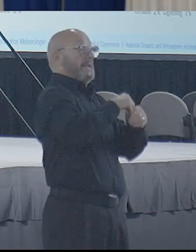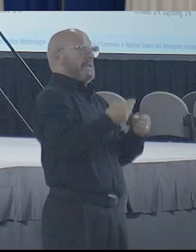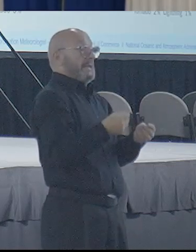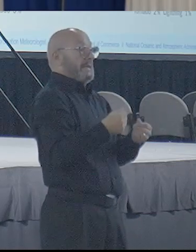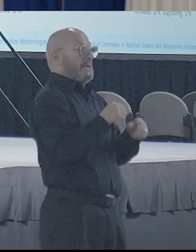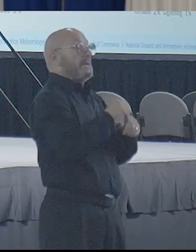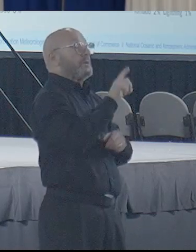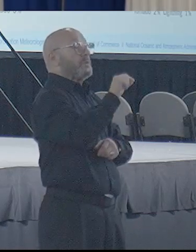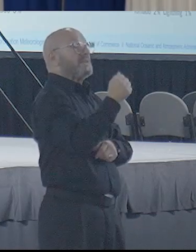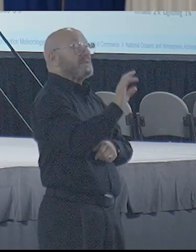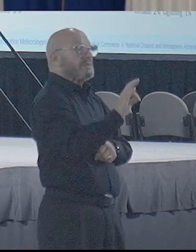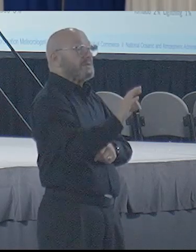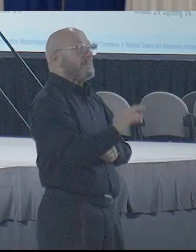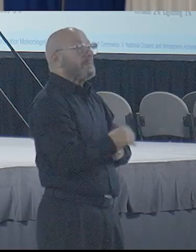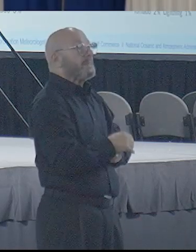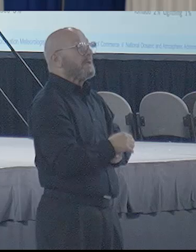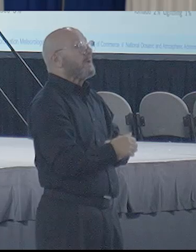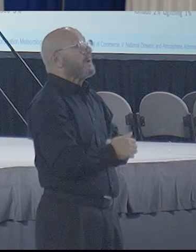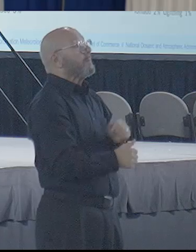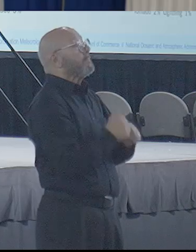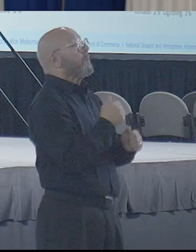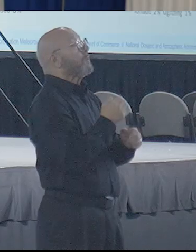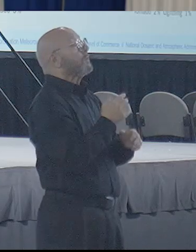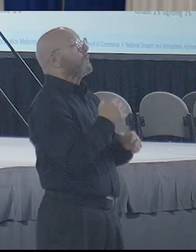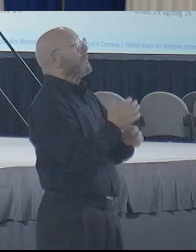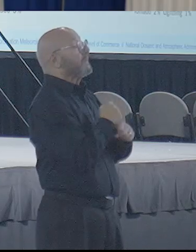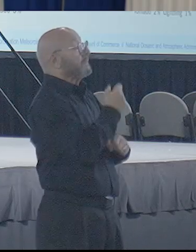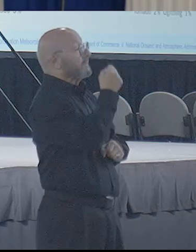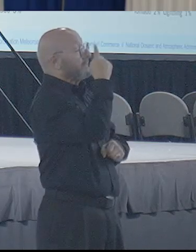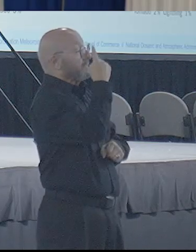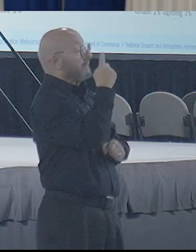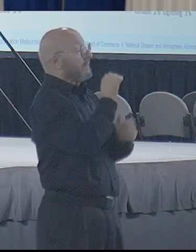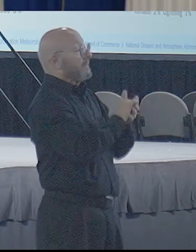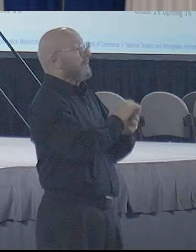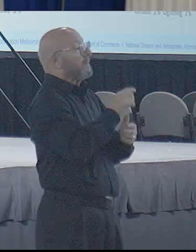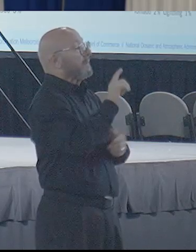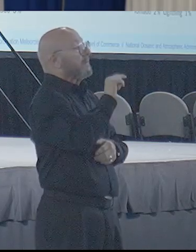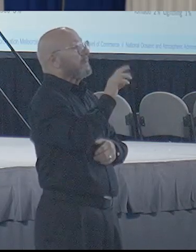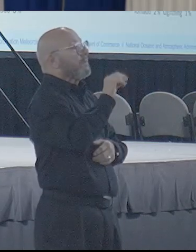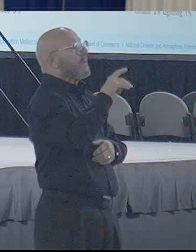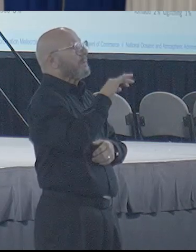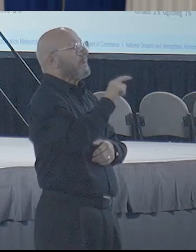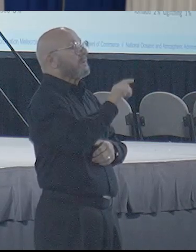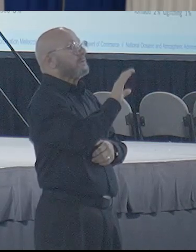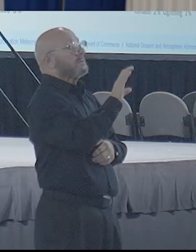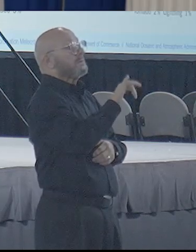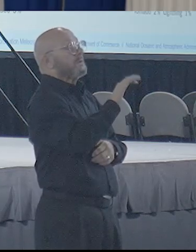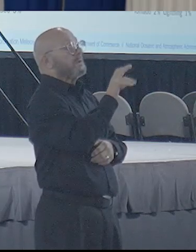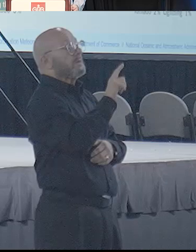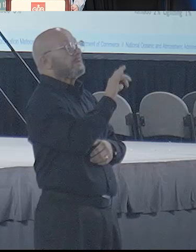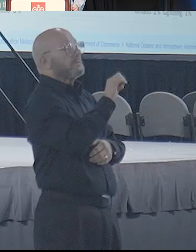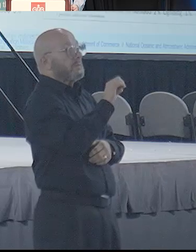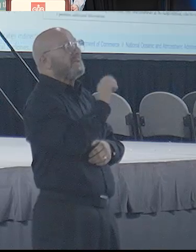in 2017. But the main takeaway from this is most of the time with our tropical cyclones, water is the main